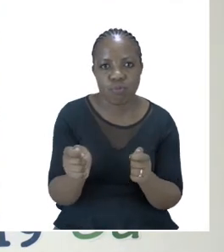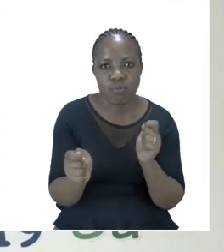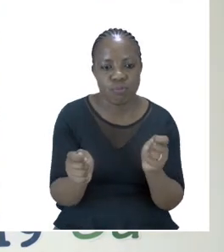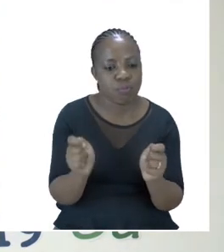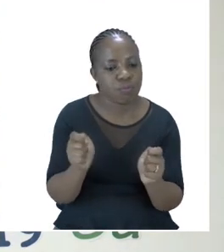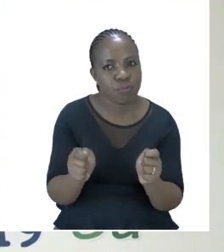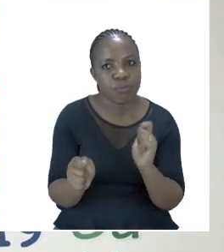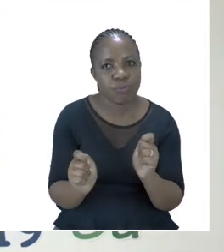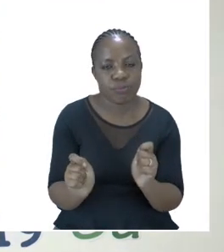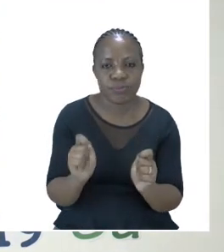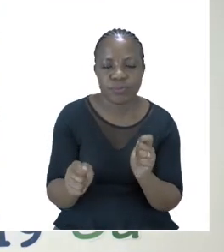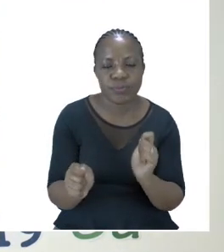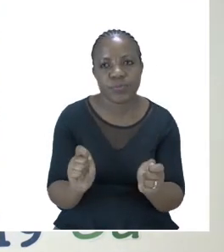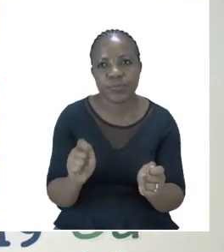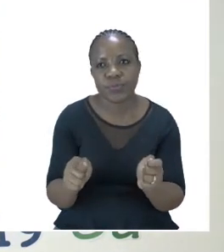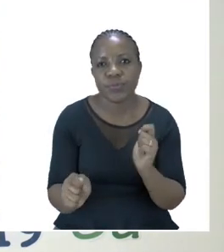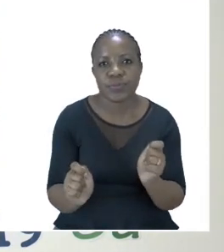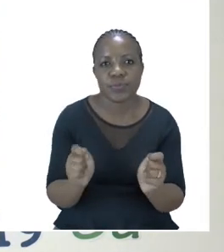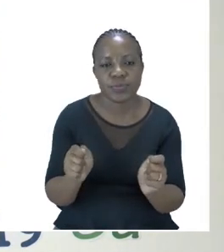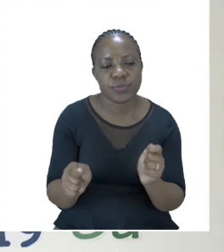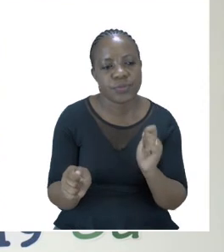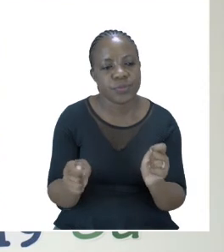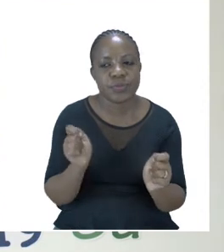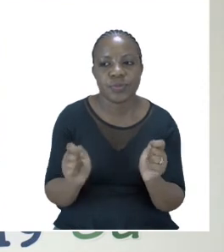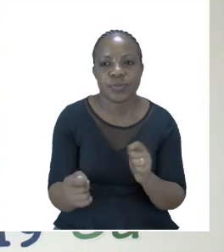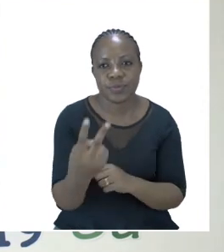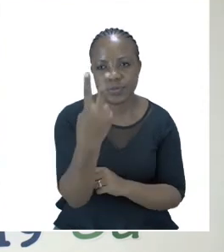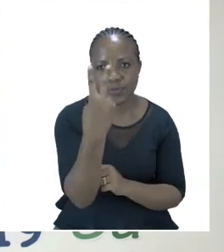2 shakers.